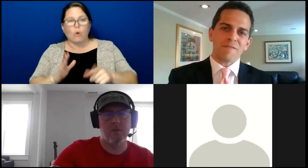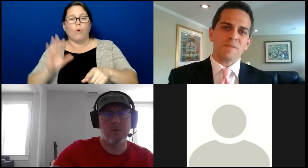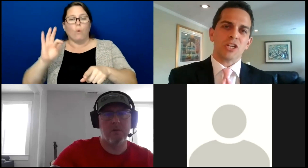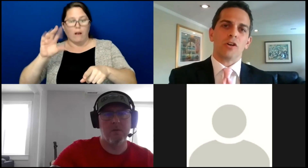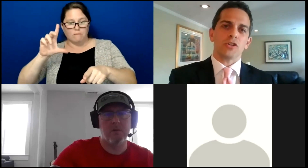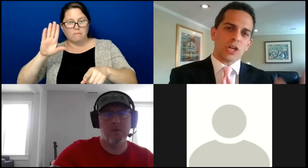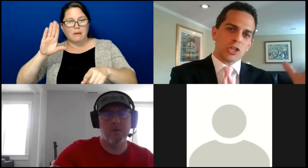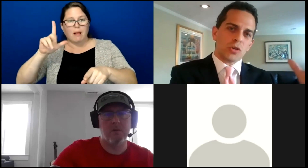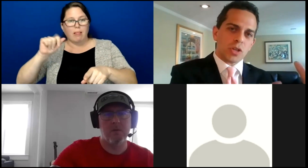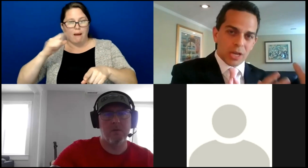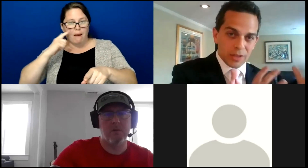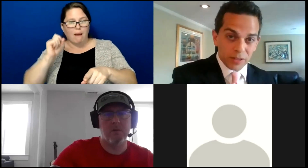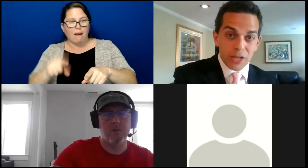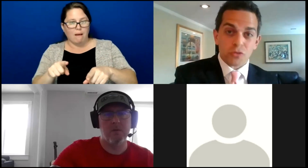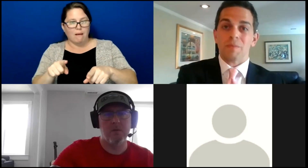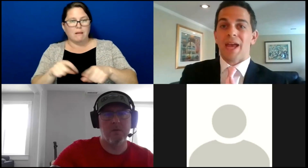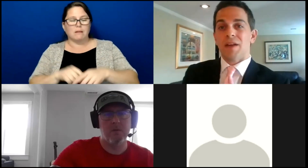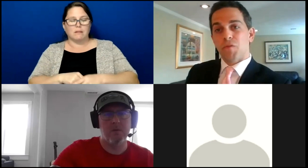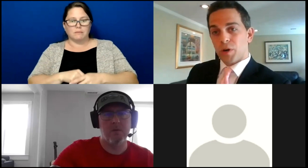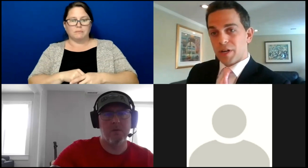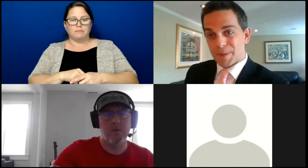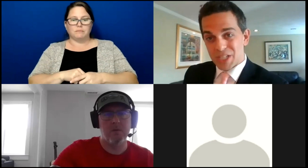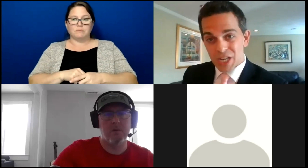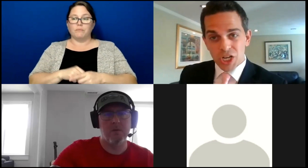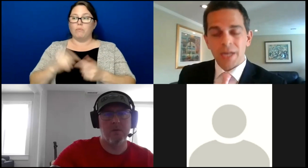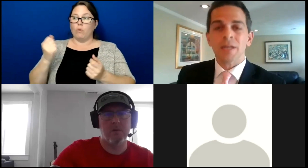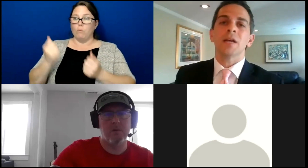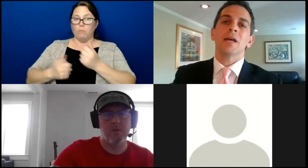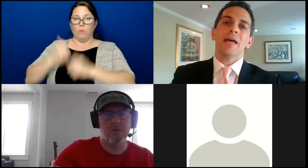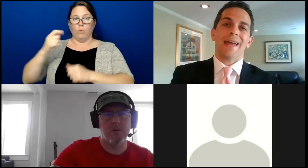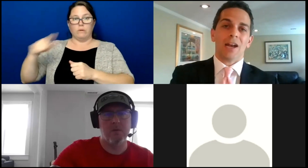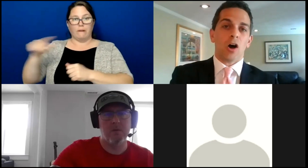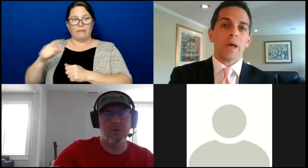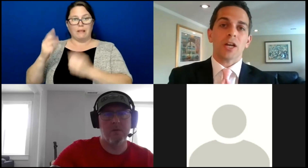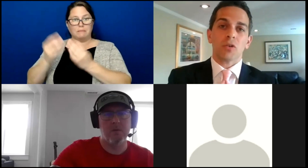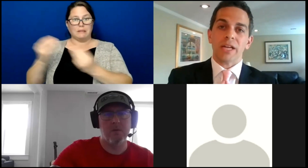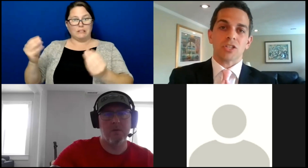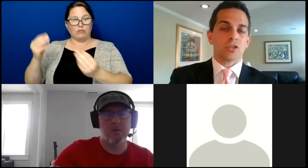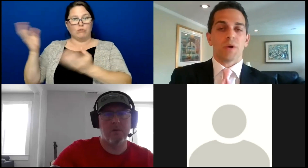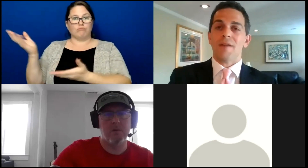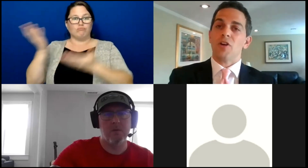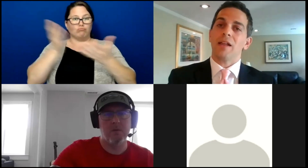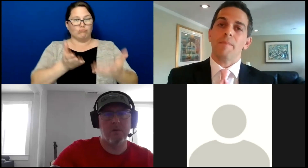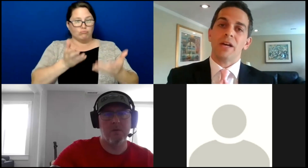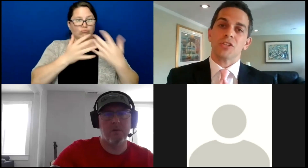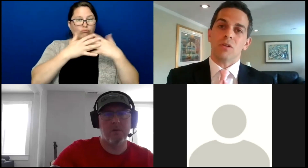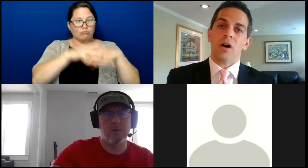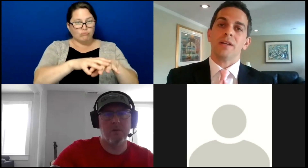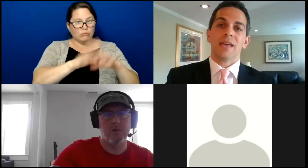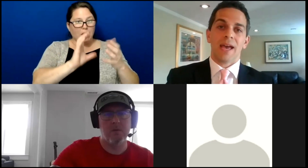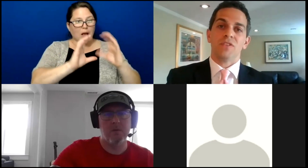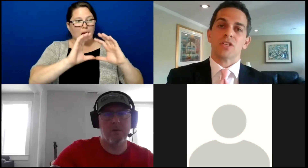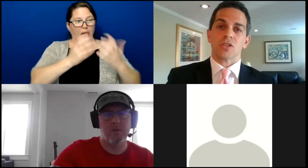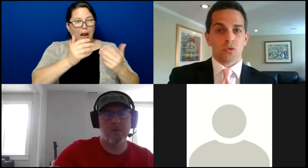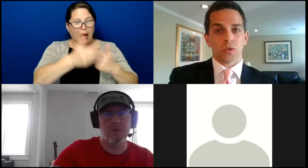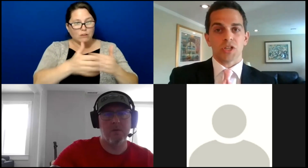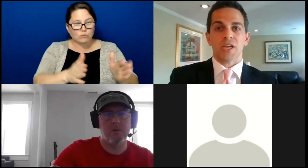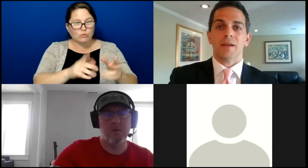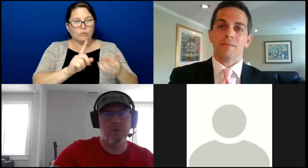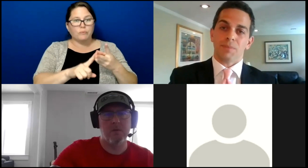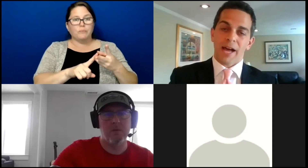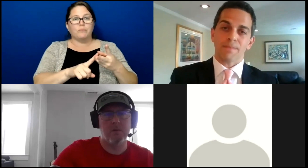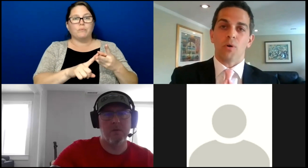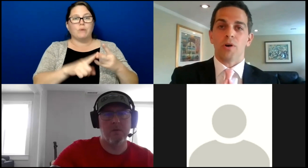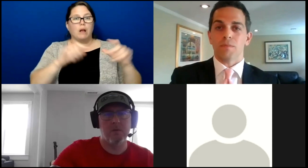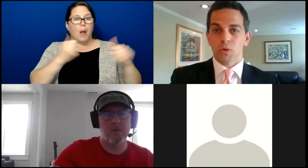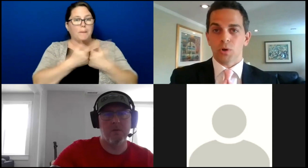So a lot of material you can use in the classroom and for competition, and it all integrates to whatever LMS you're on, Canvas,